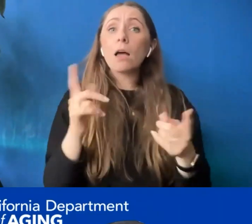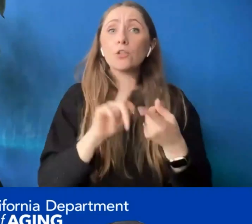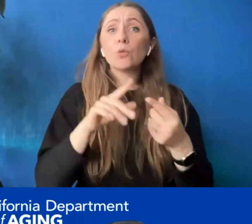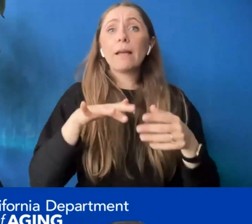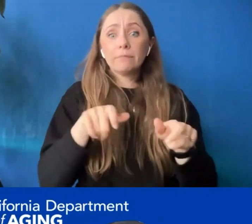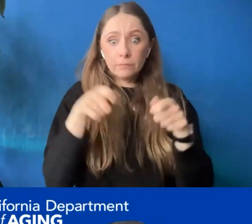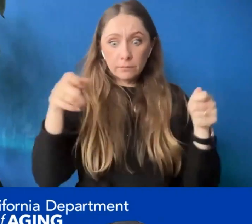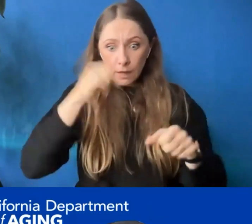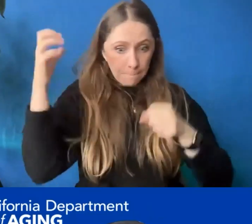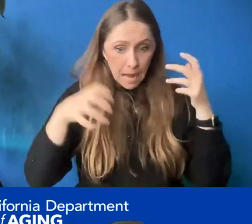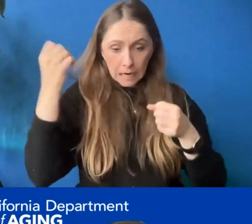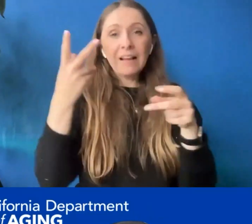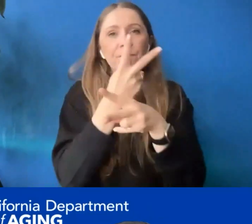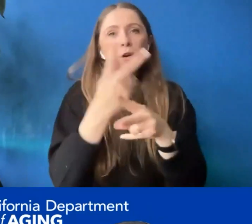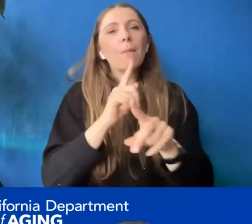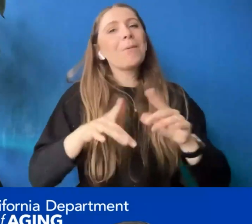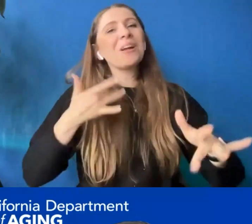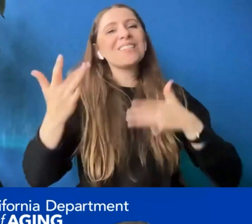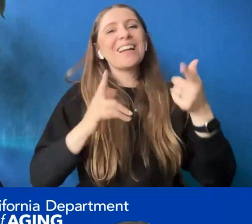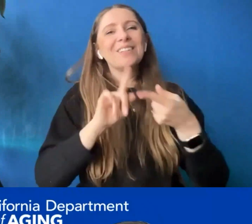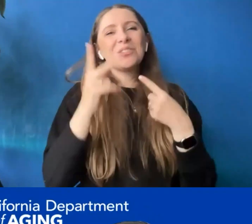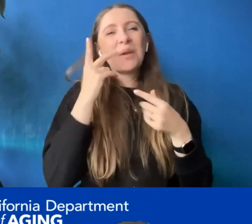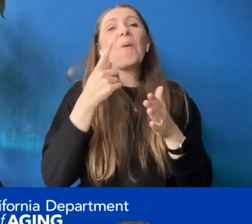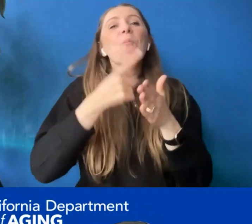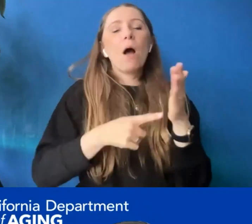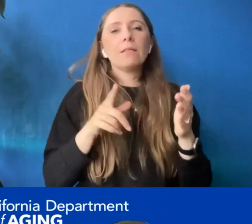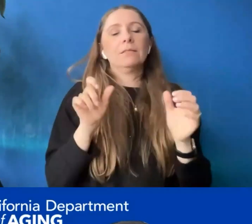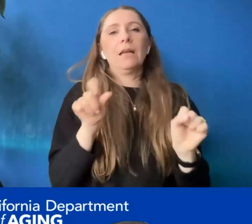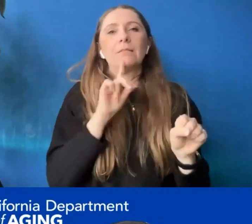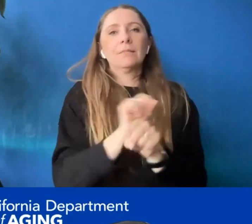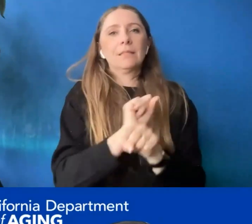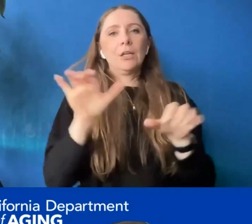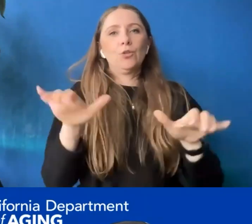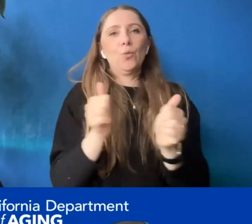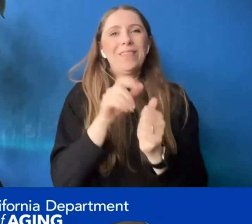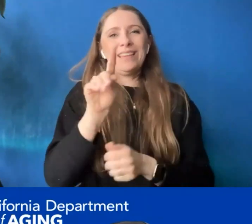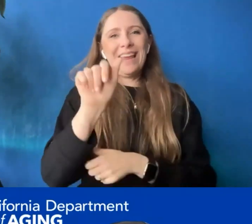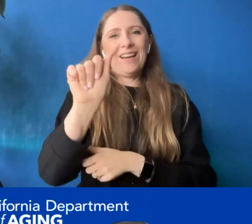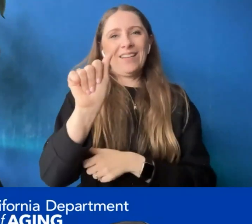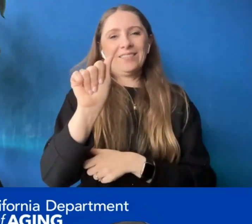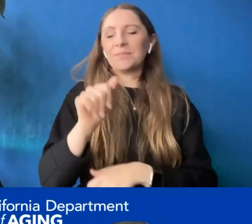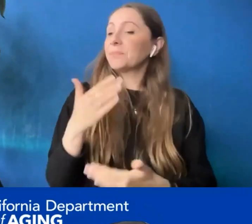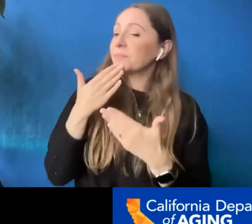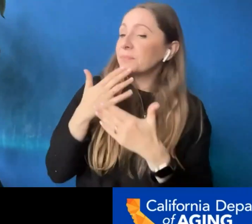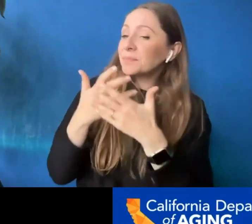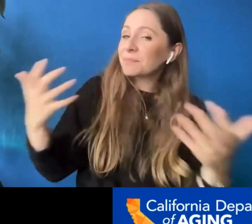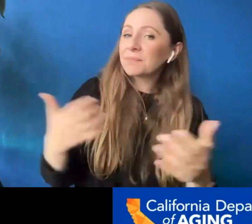but we're really excited to see what can be done with these data. Thank you so much.